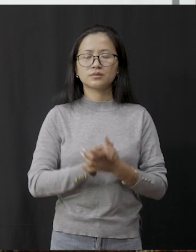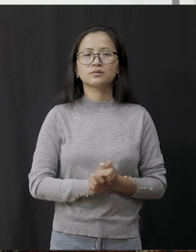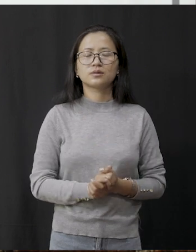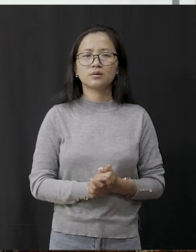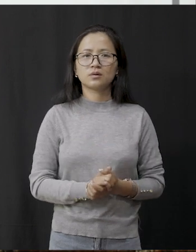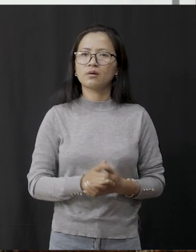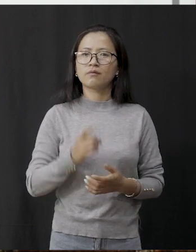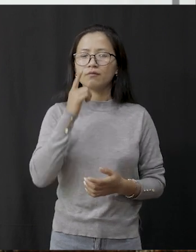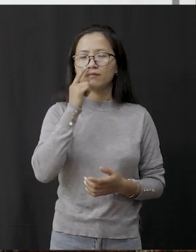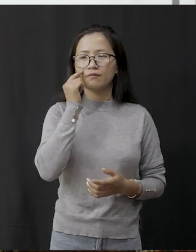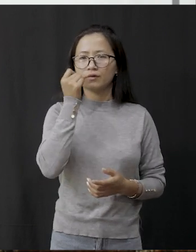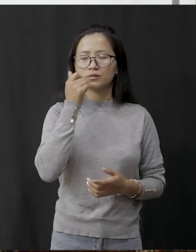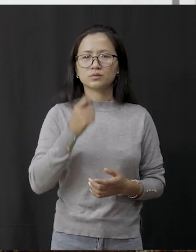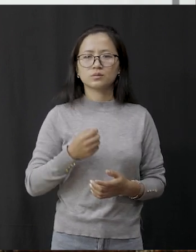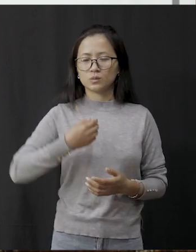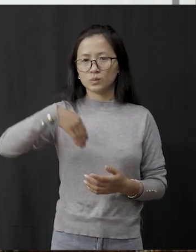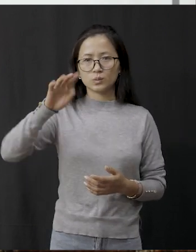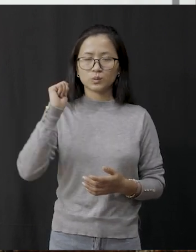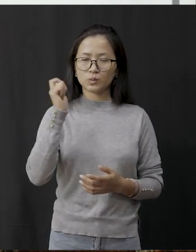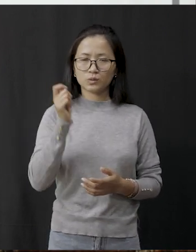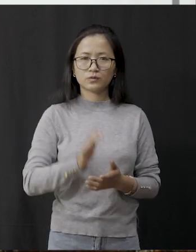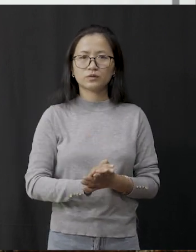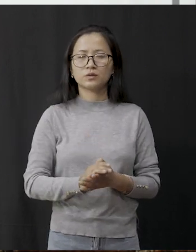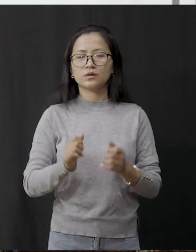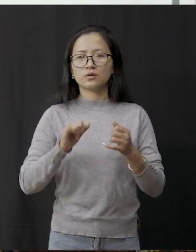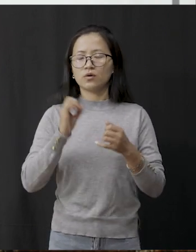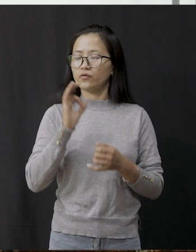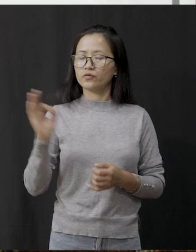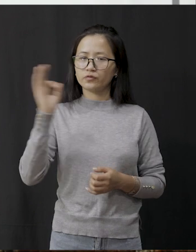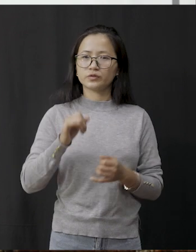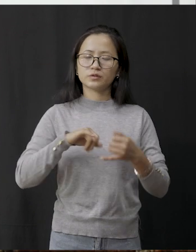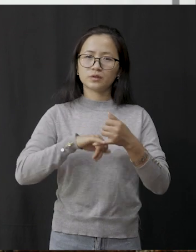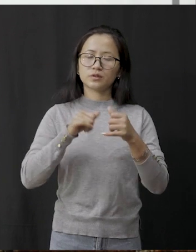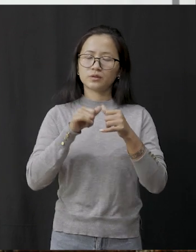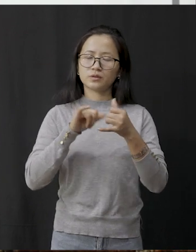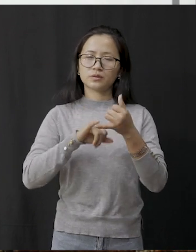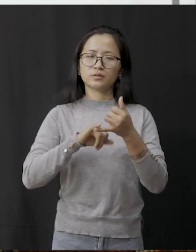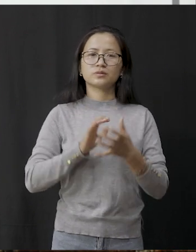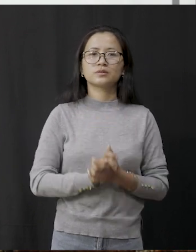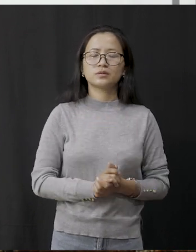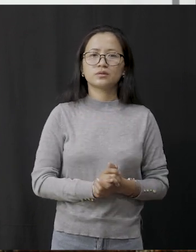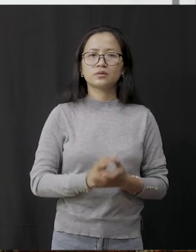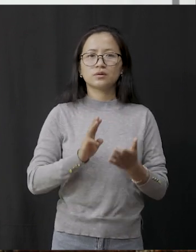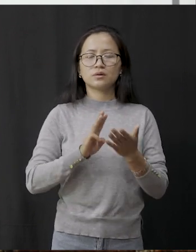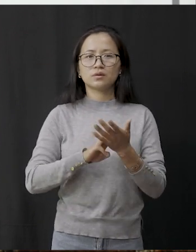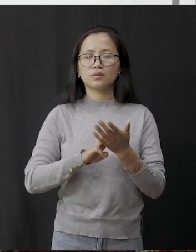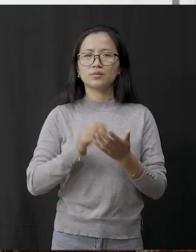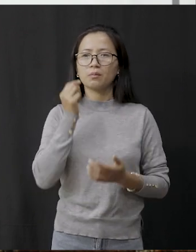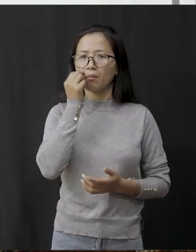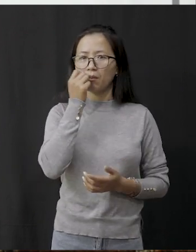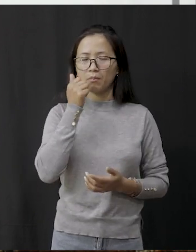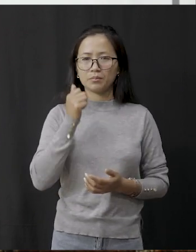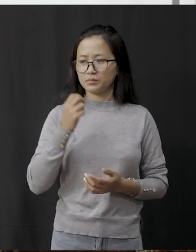who works as an office assistant. So students, now Moa and Santi both they